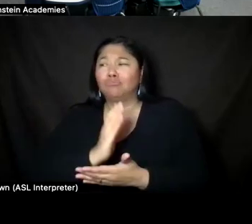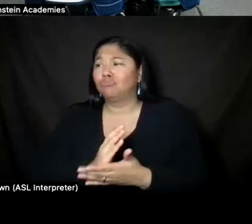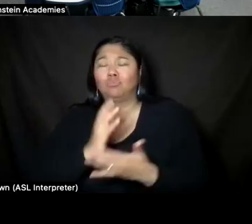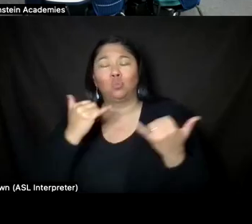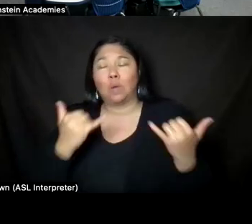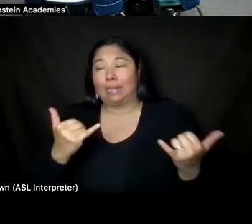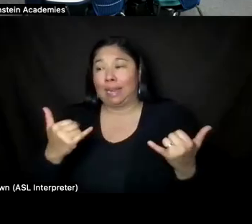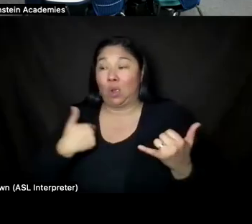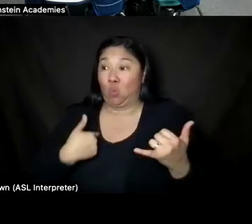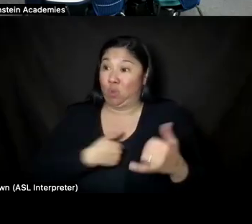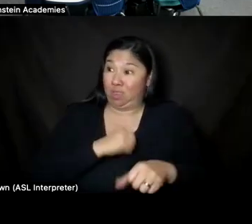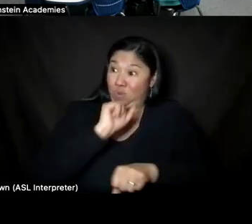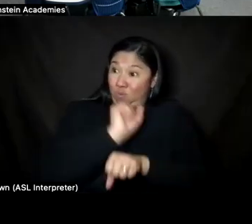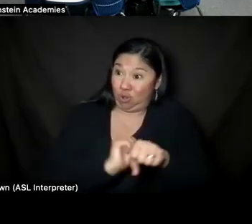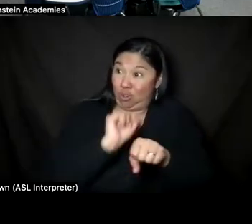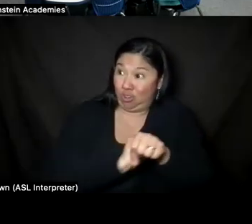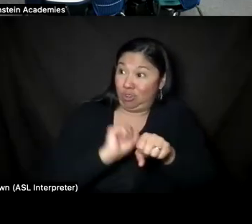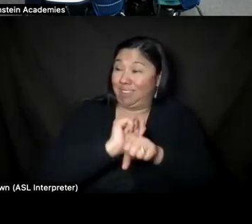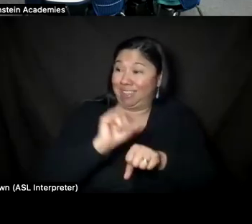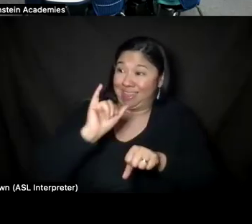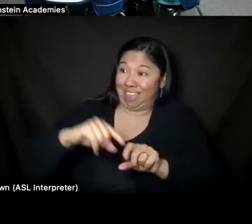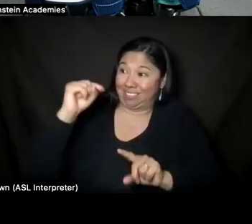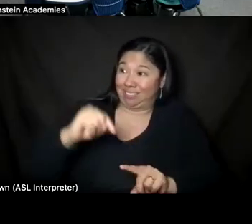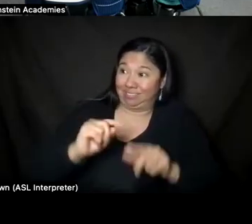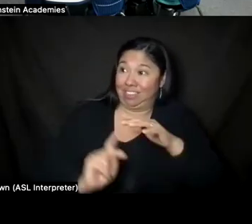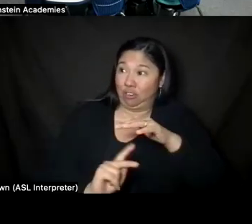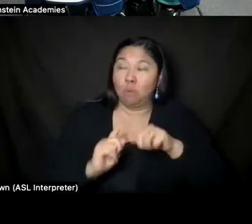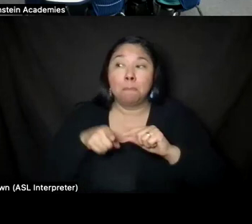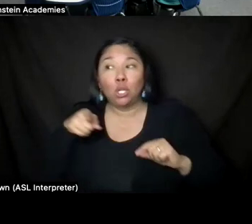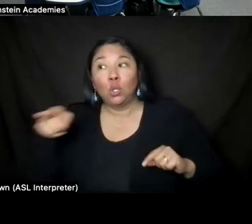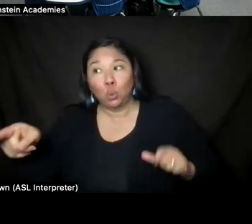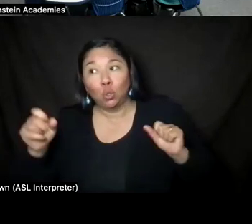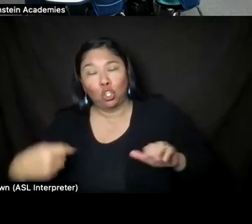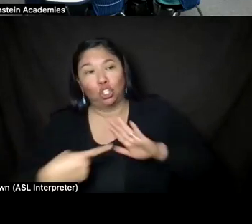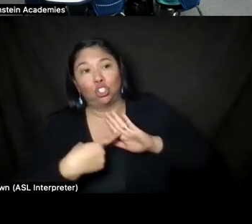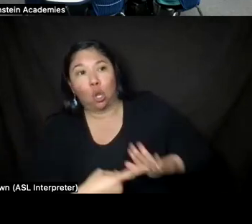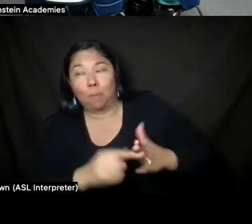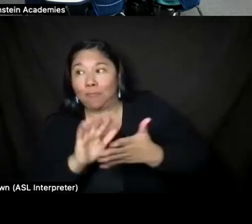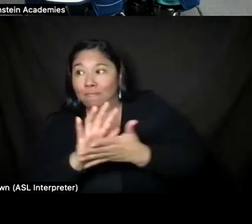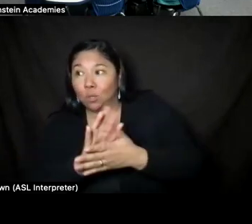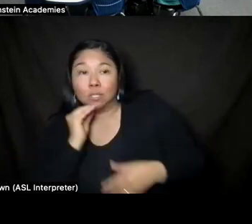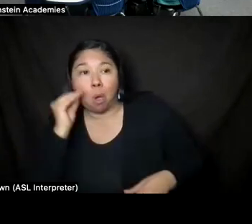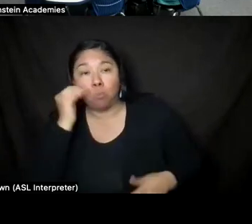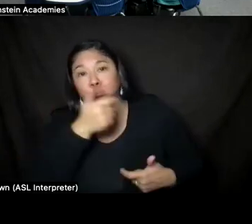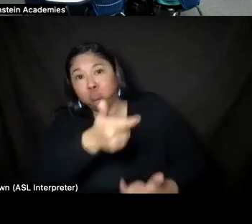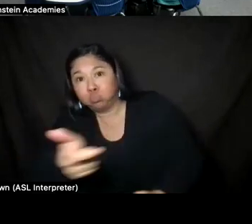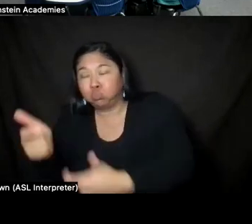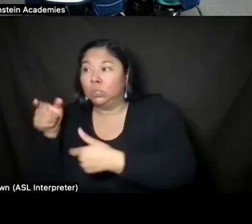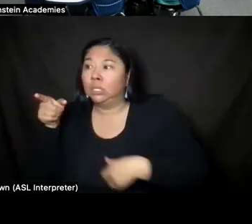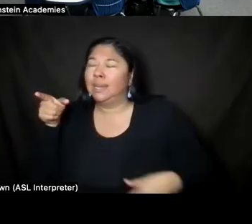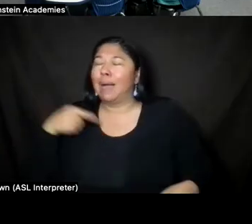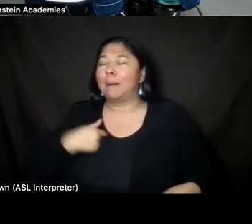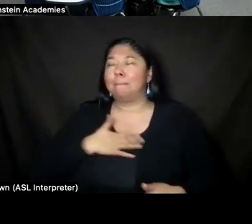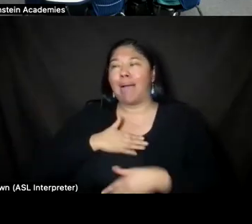what we're working on in kindergarten. But you could show him the videos at home. And you could my advice